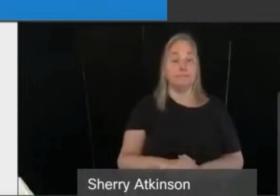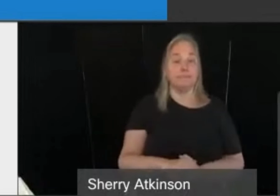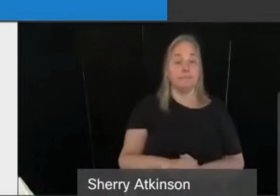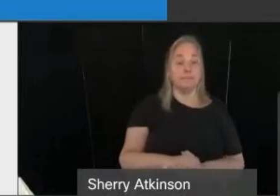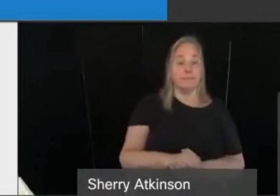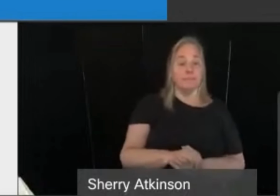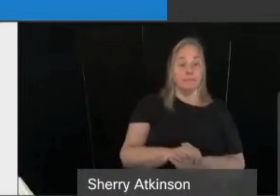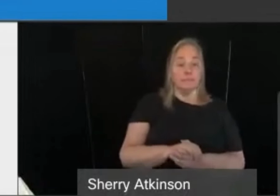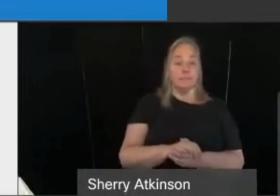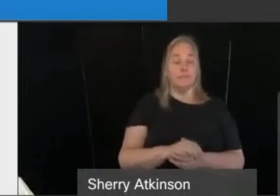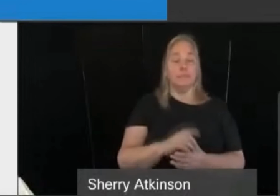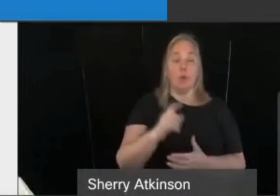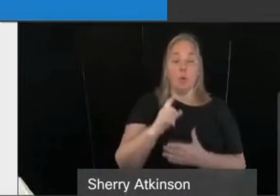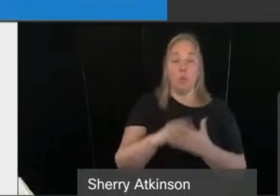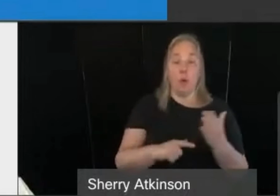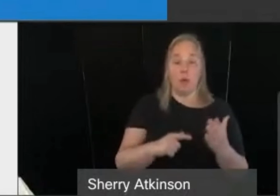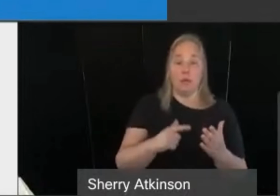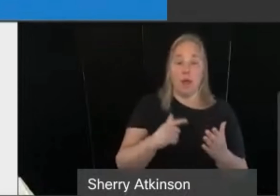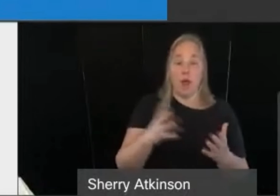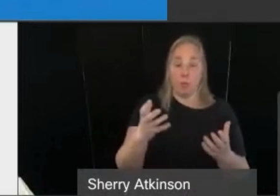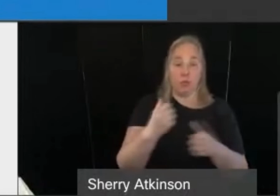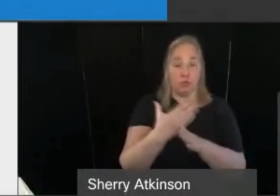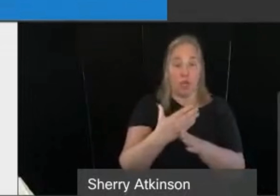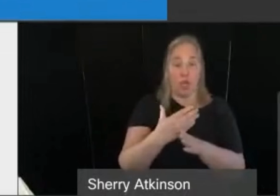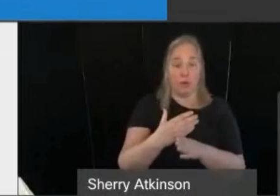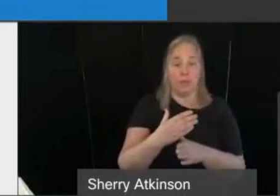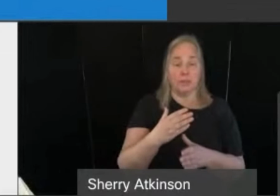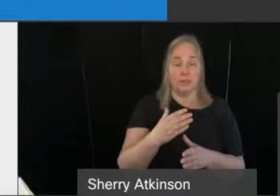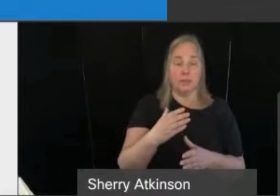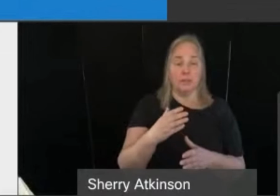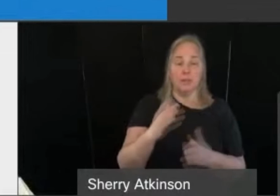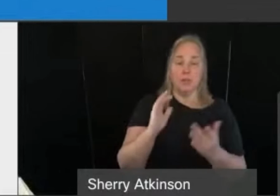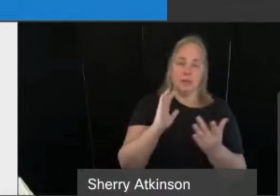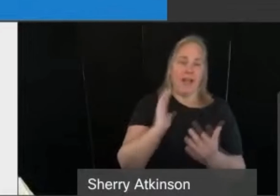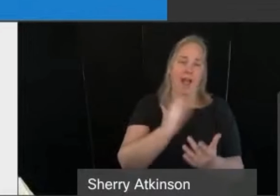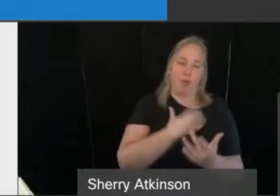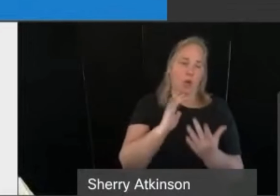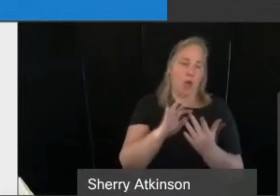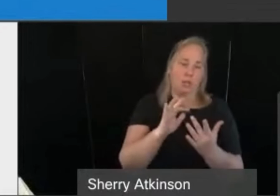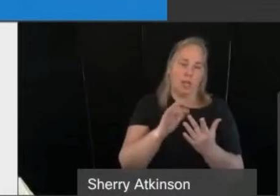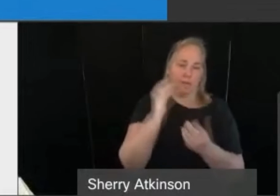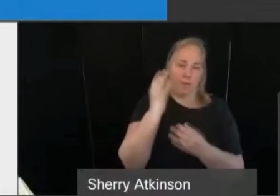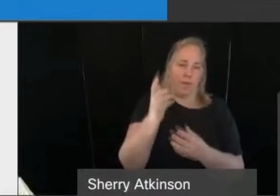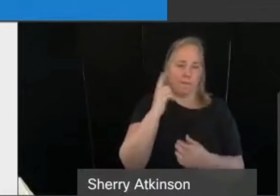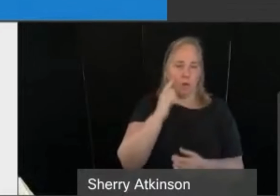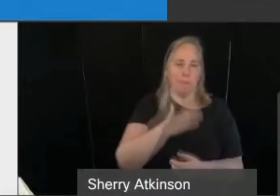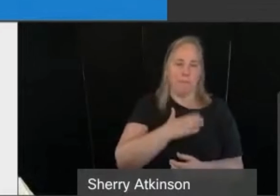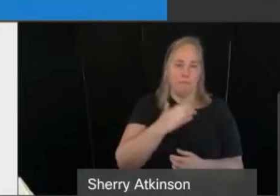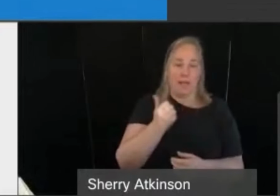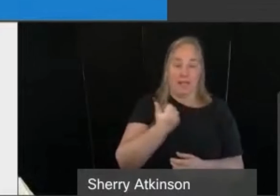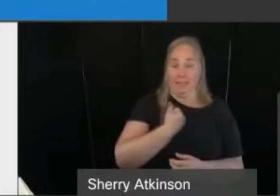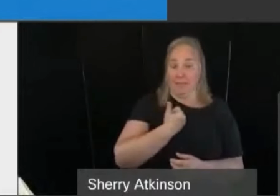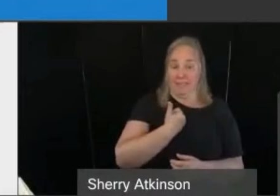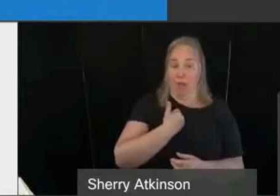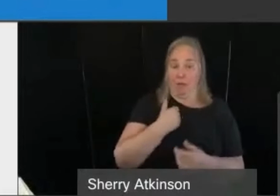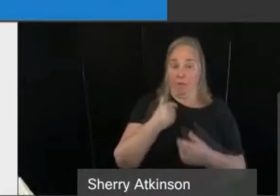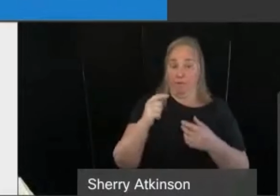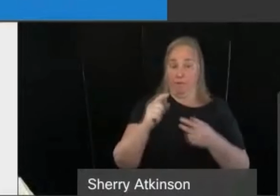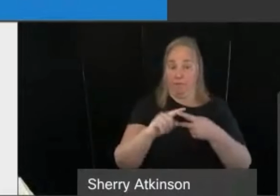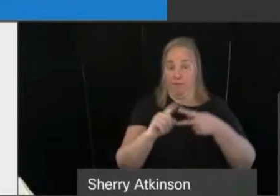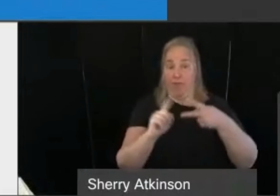So what I'd like to just want to share is contact information for myself and Tom Wall if anyone has questions about